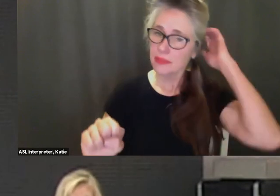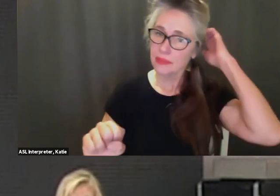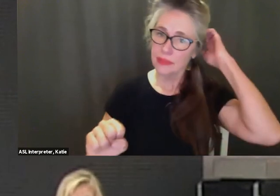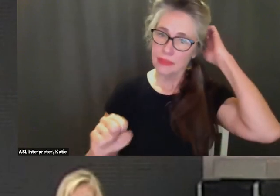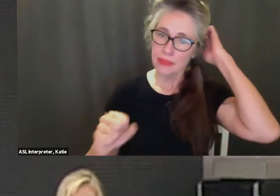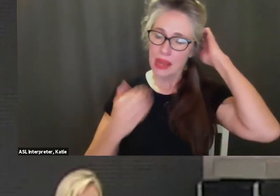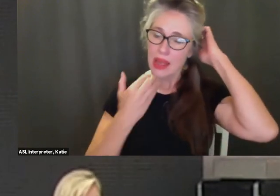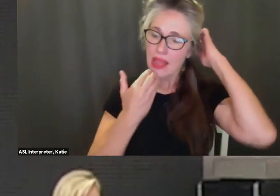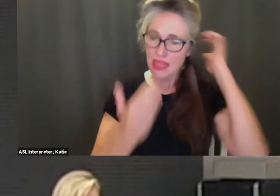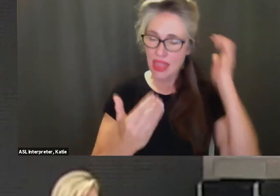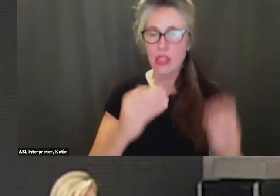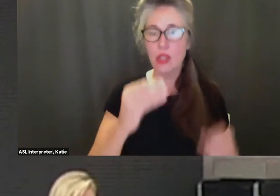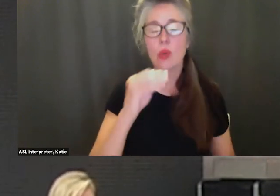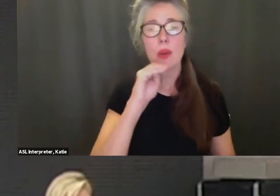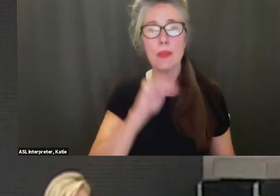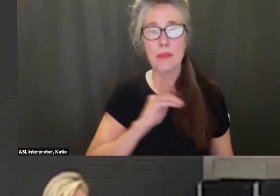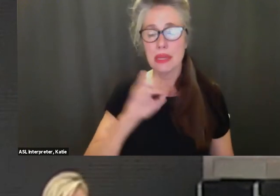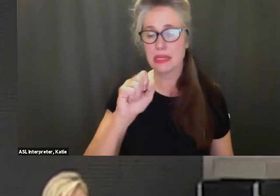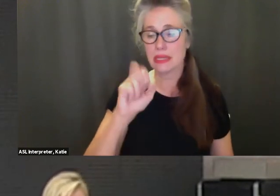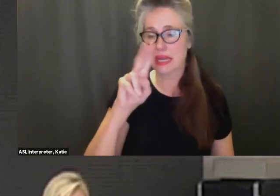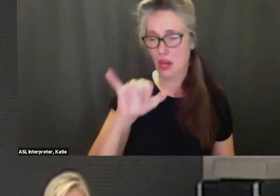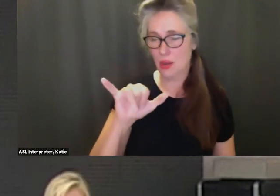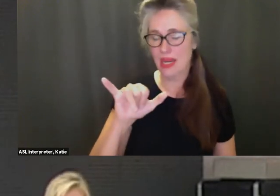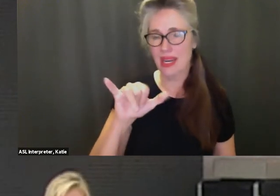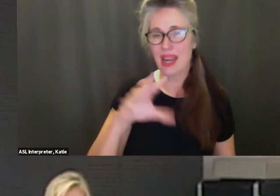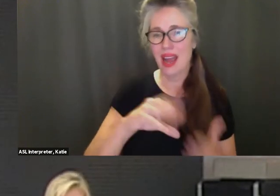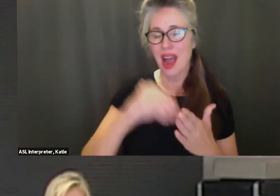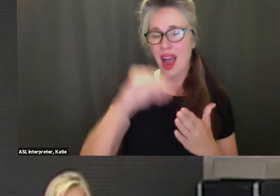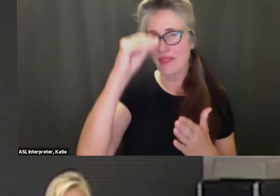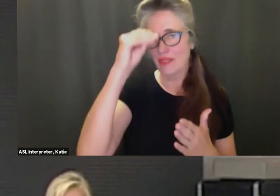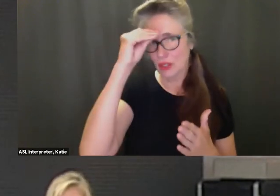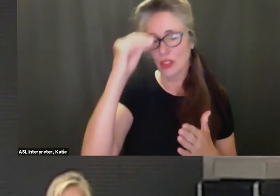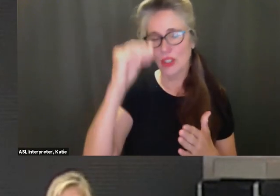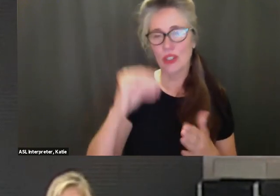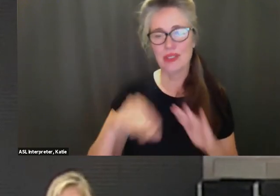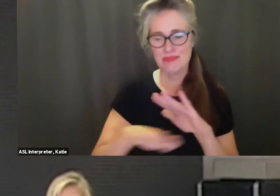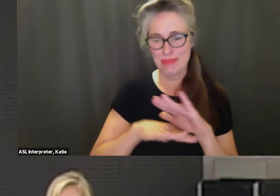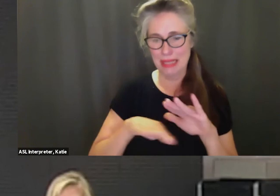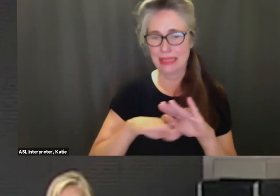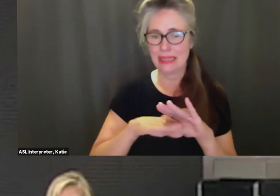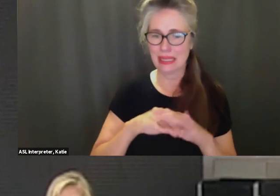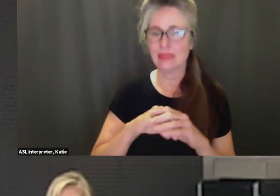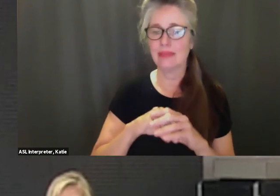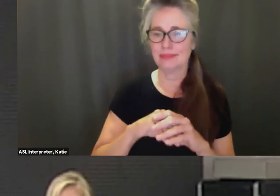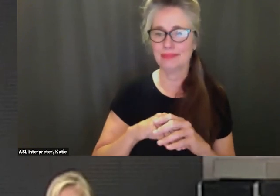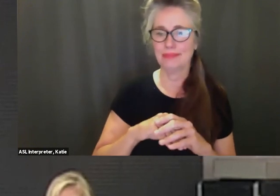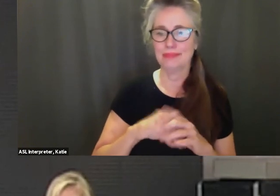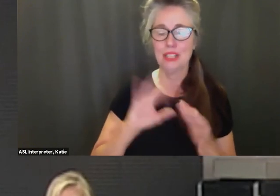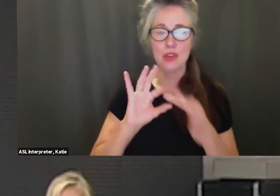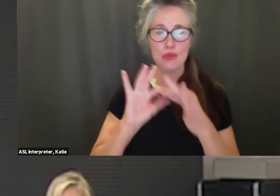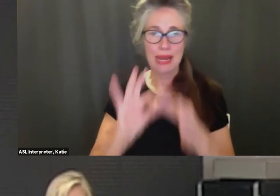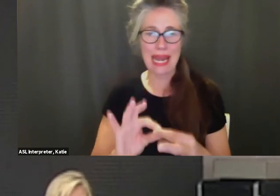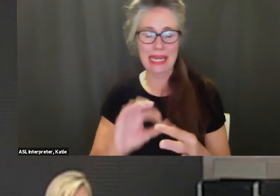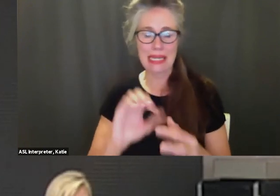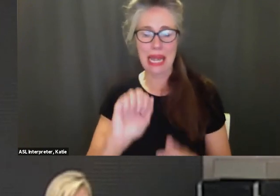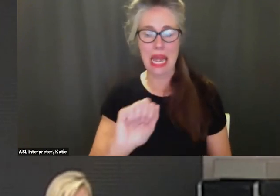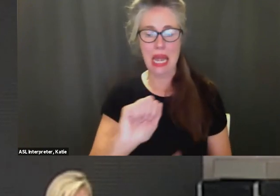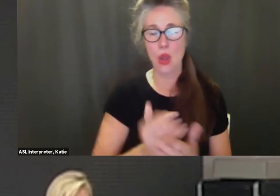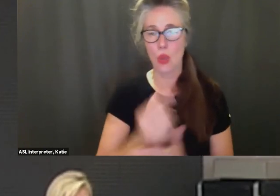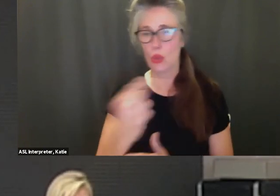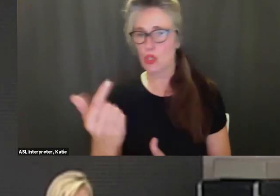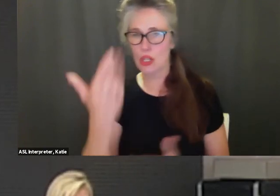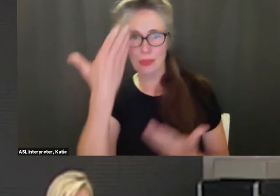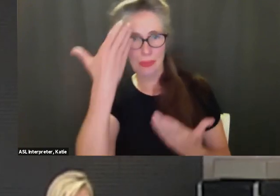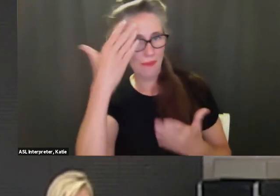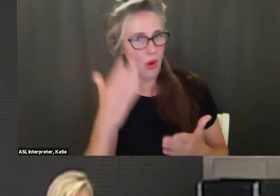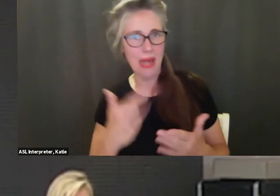Carey and others for this report. I learned just some basic things about the A through G that I hadn't known,